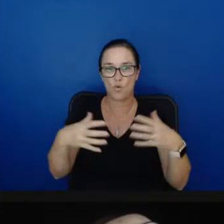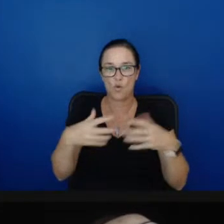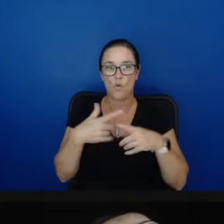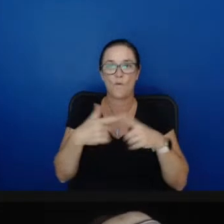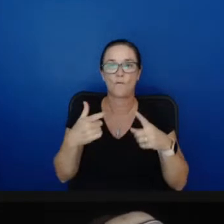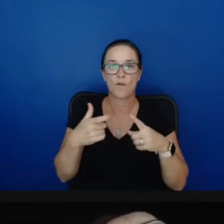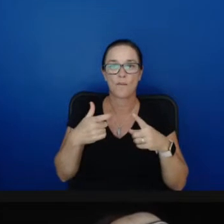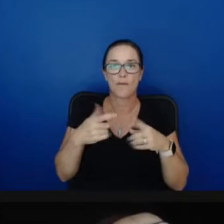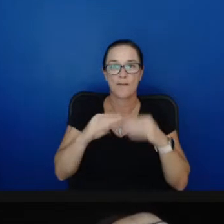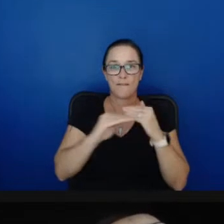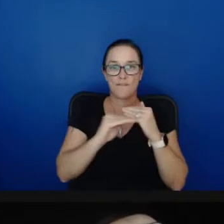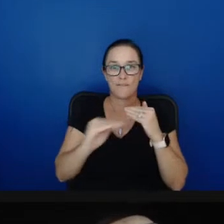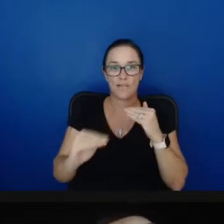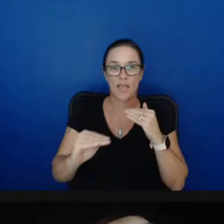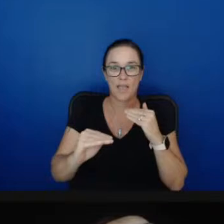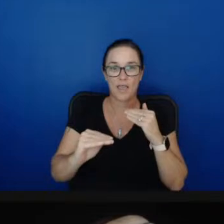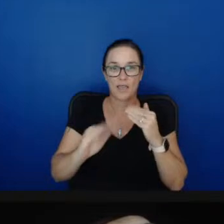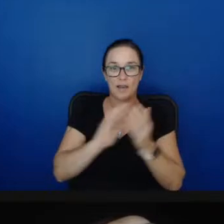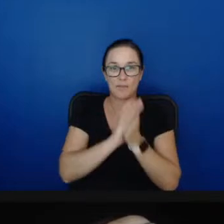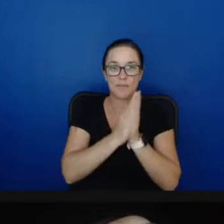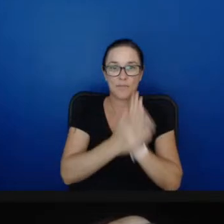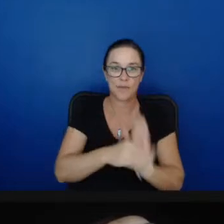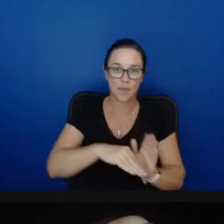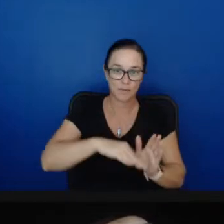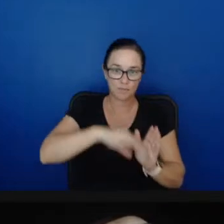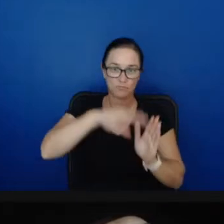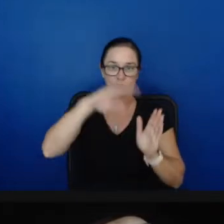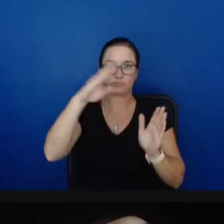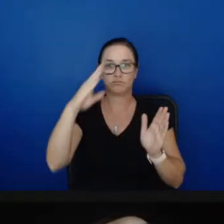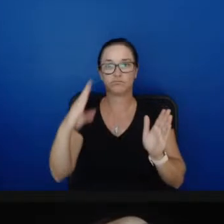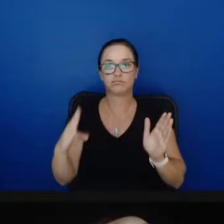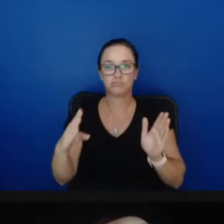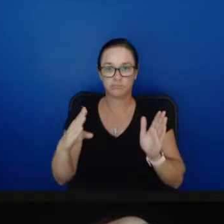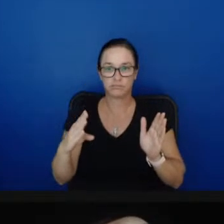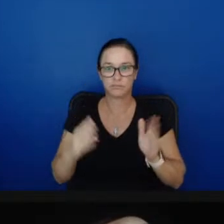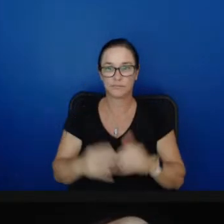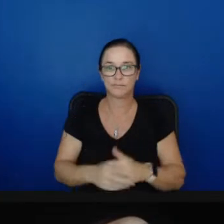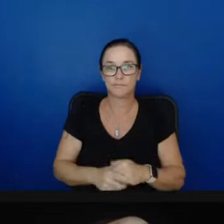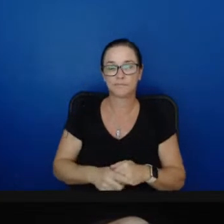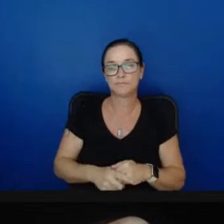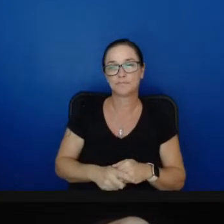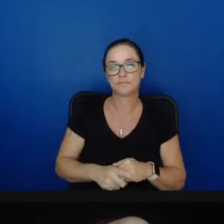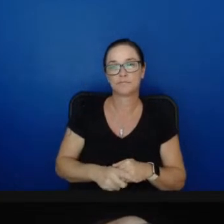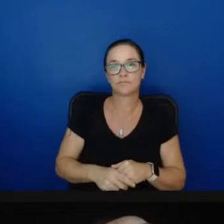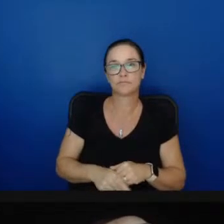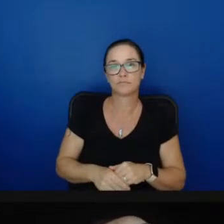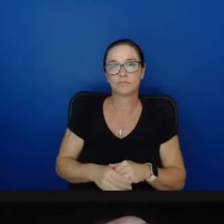eventually a big lump there over the flow field.